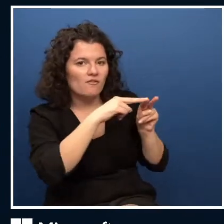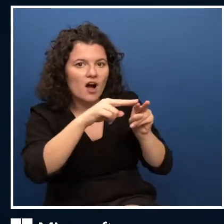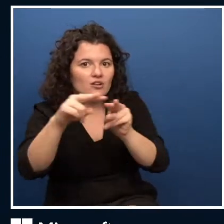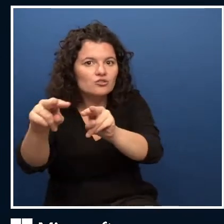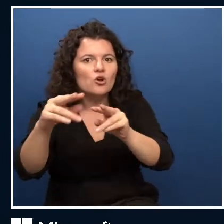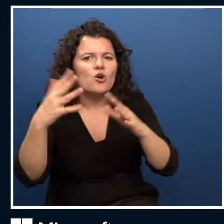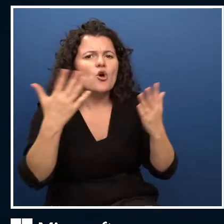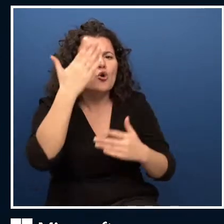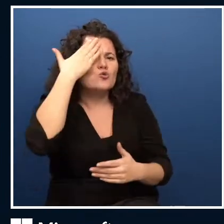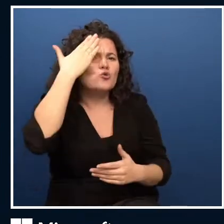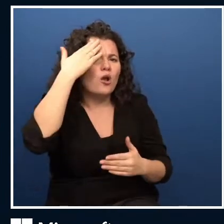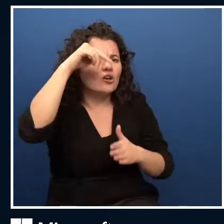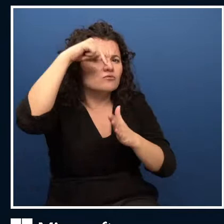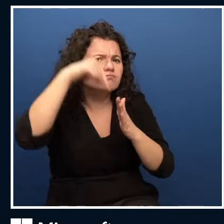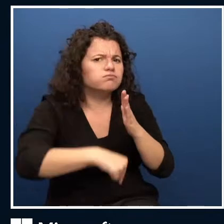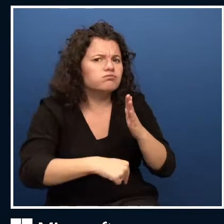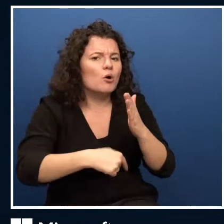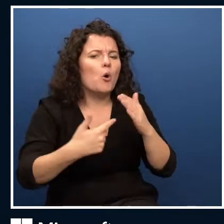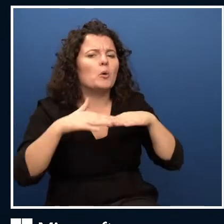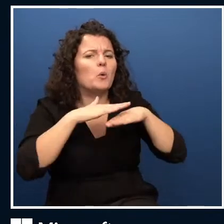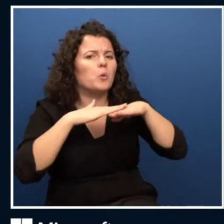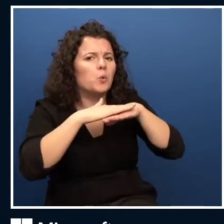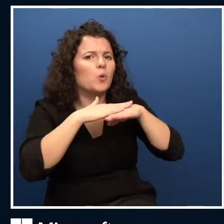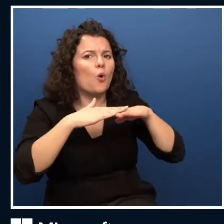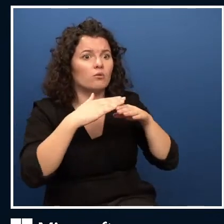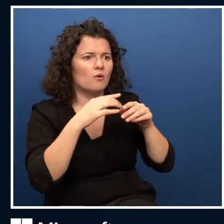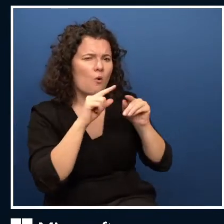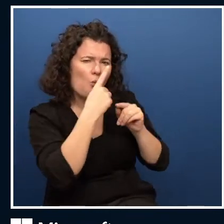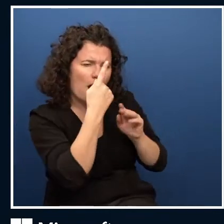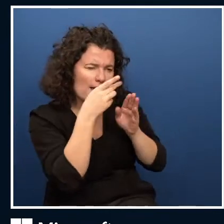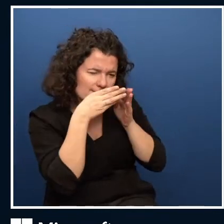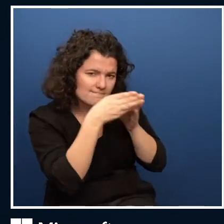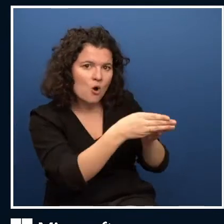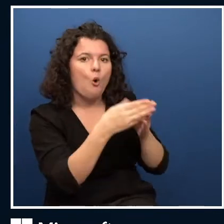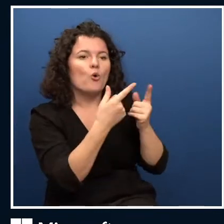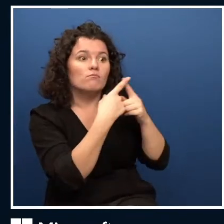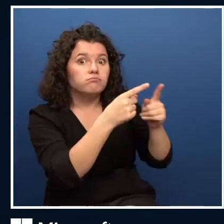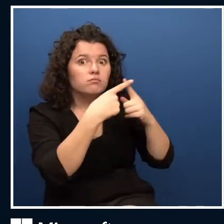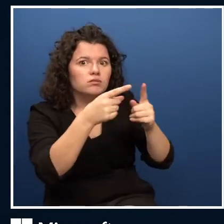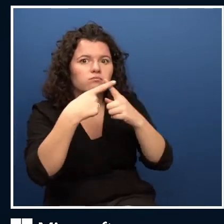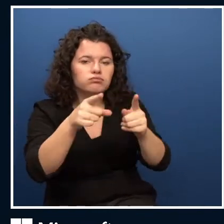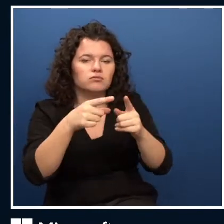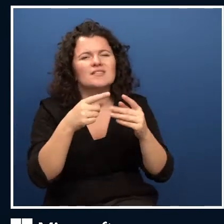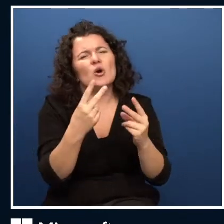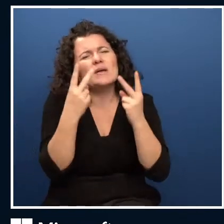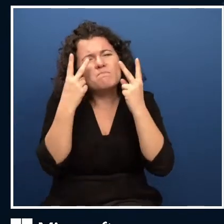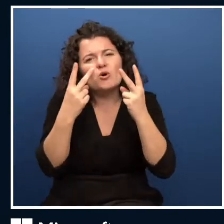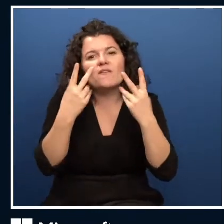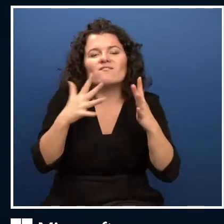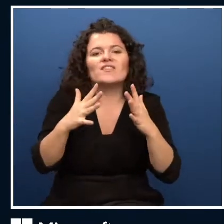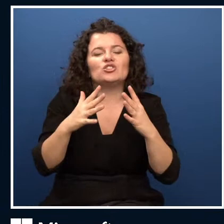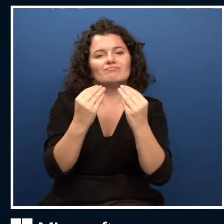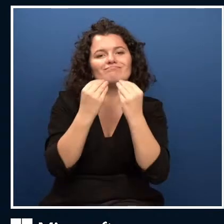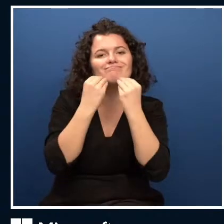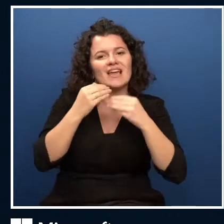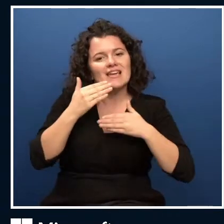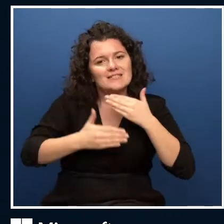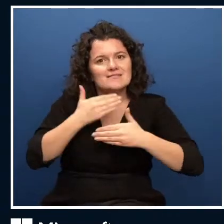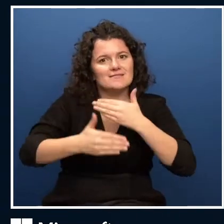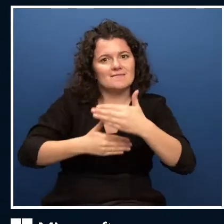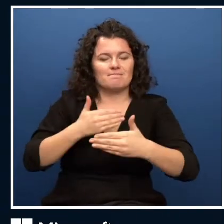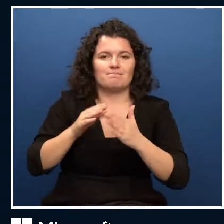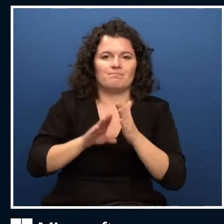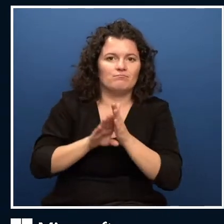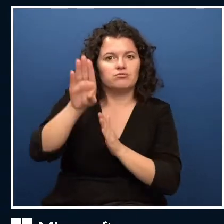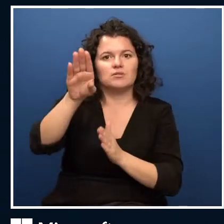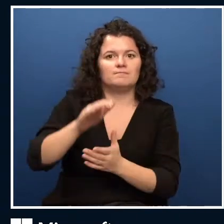Agent's perspective, I noticed on your course you have lots of well-reputable guest speakers and presenters. So again, is that a key thing